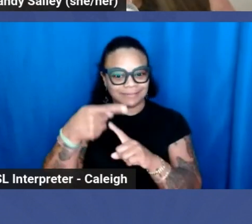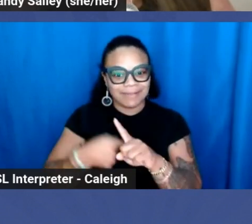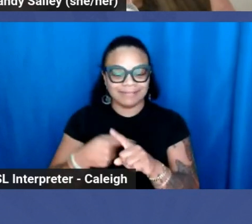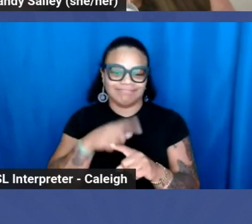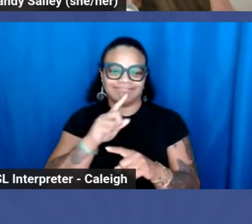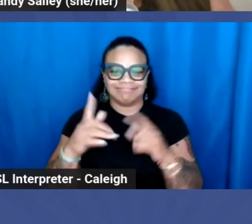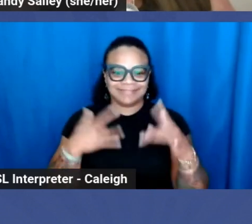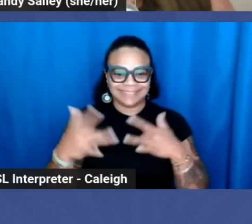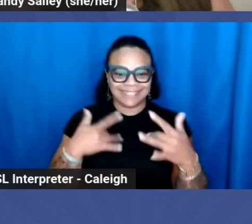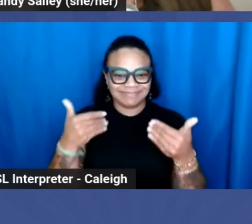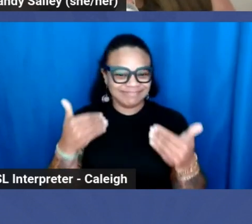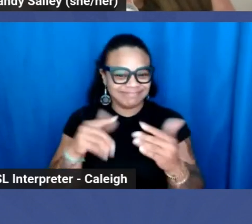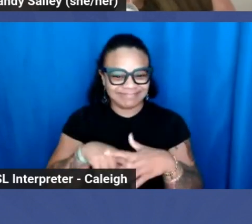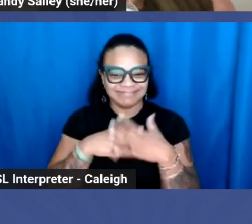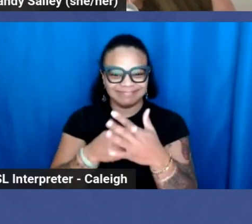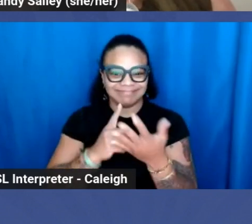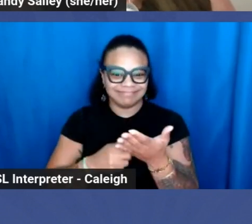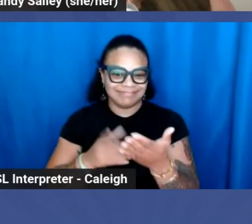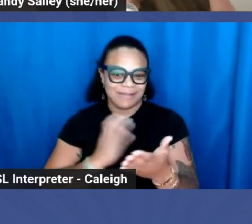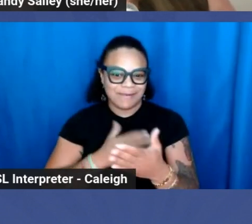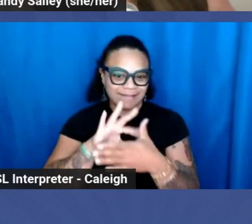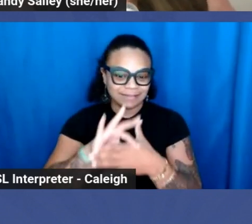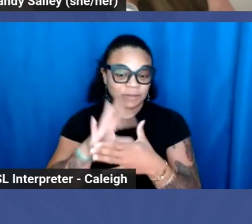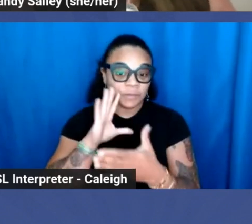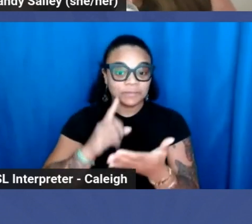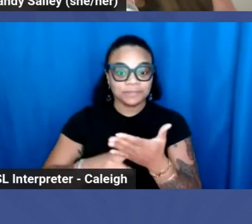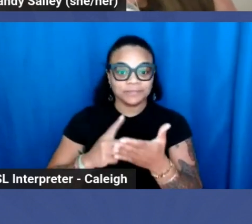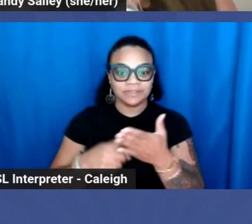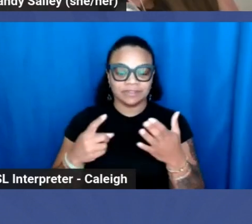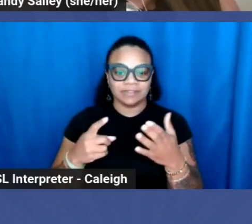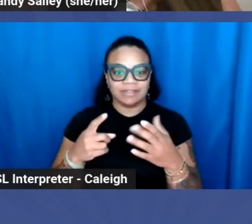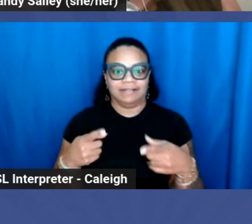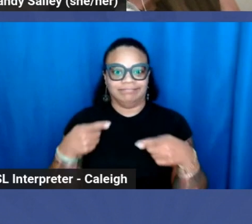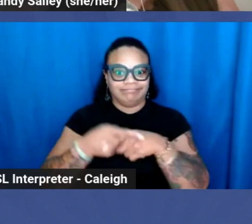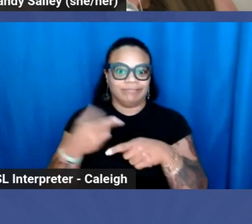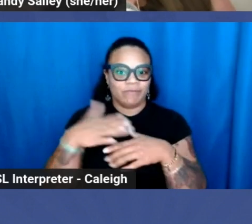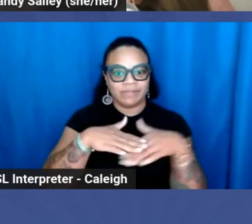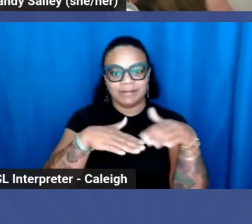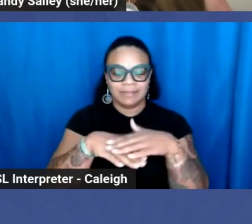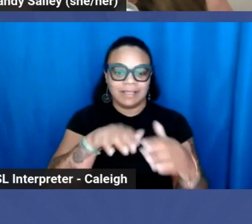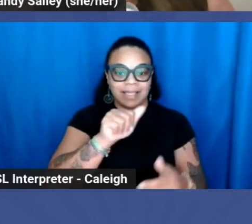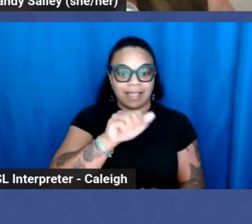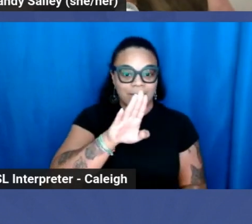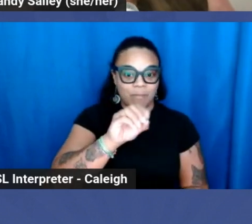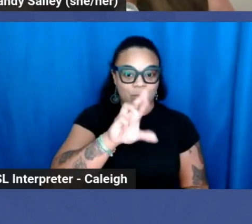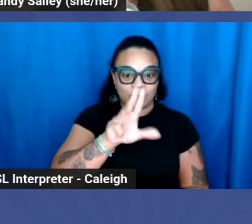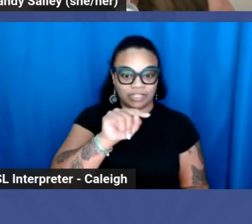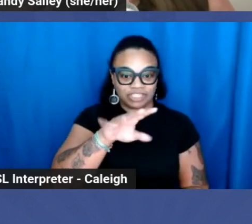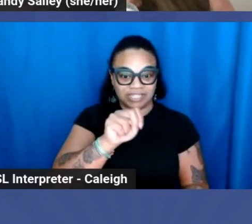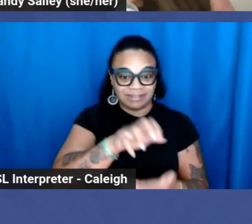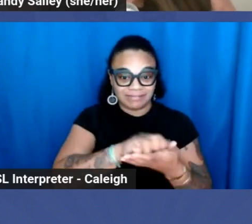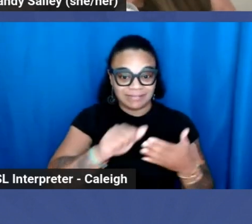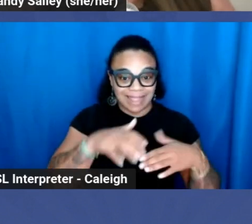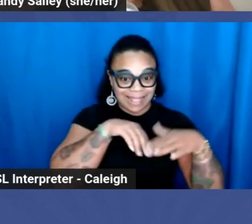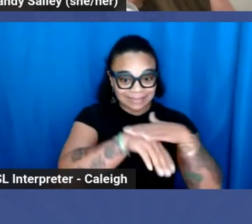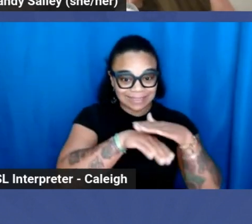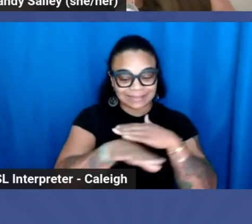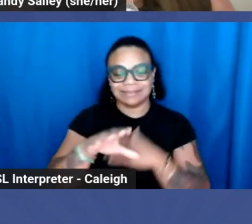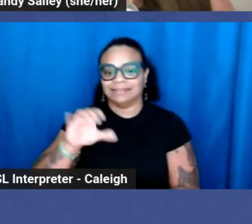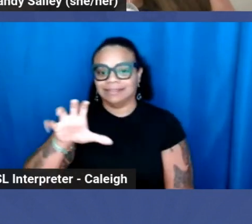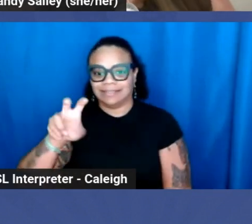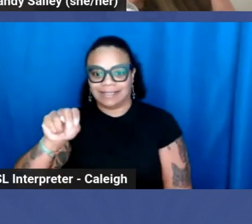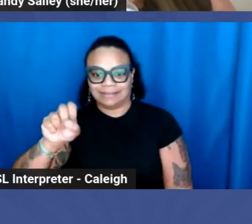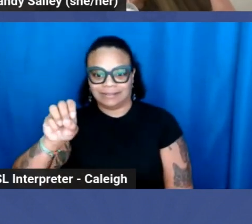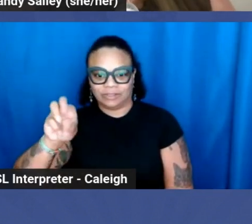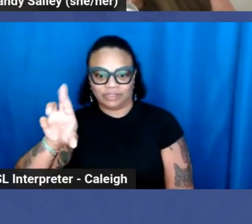to get right into our content. We're going to be talking about the intersection between abortion access and censorship. We haven't really tackled this